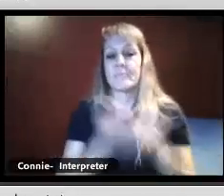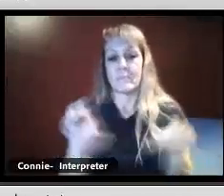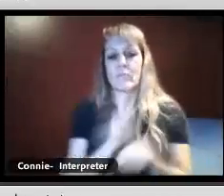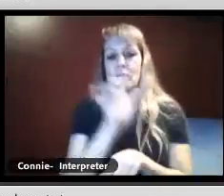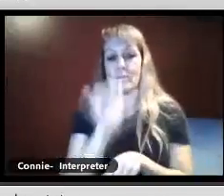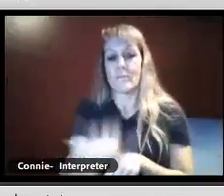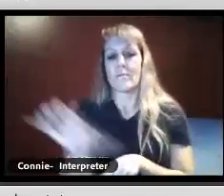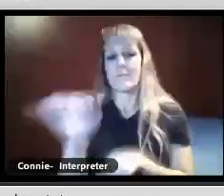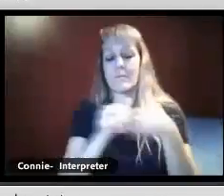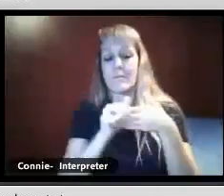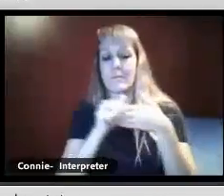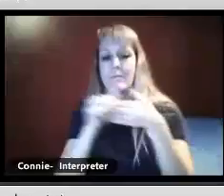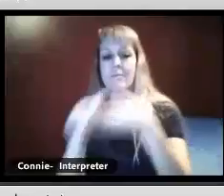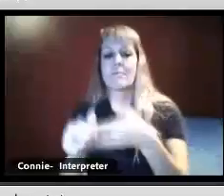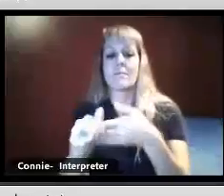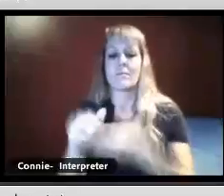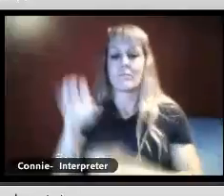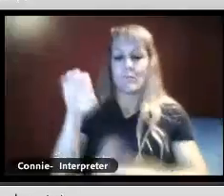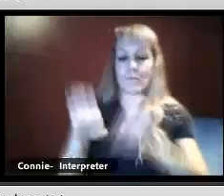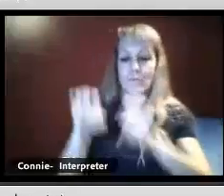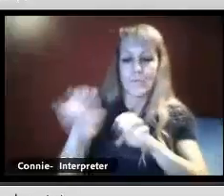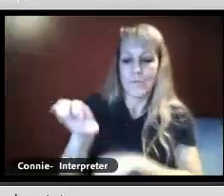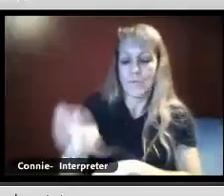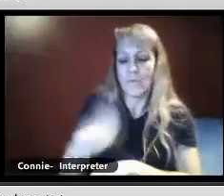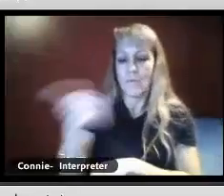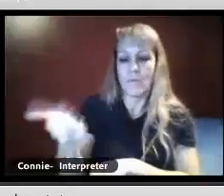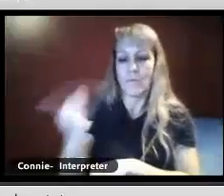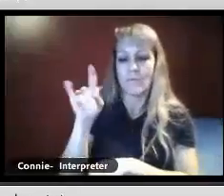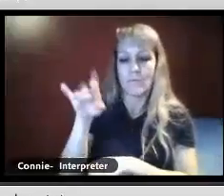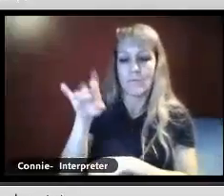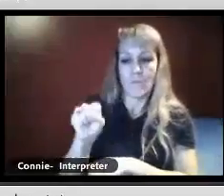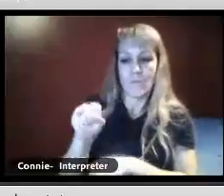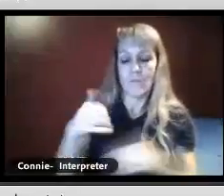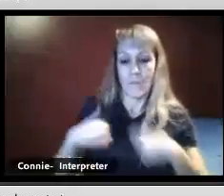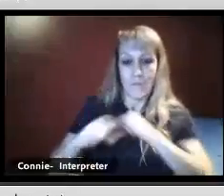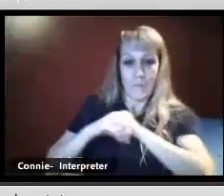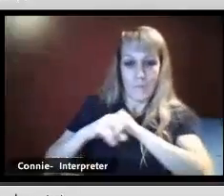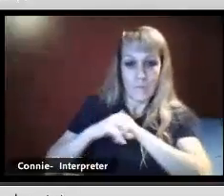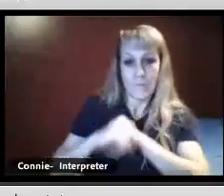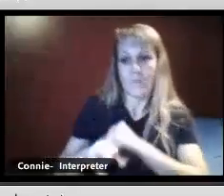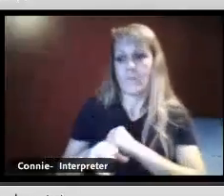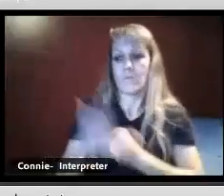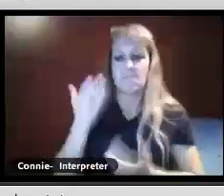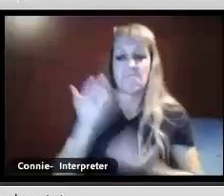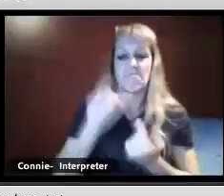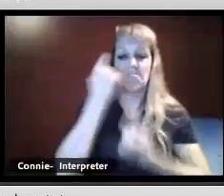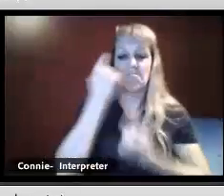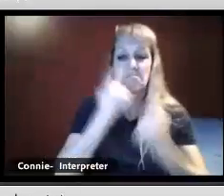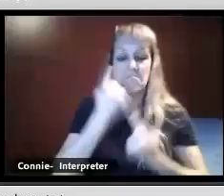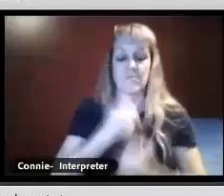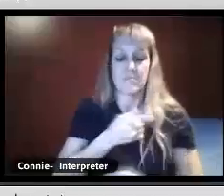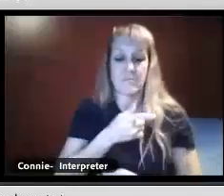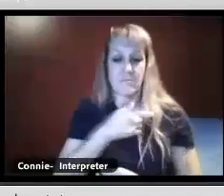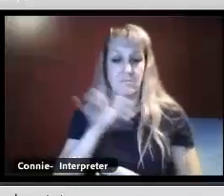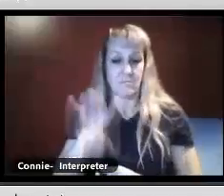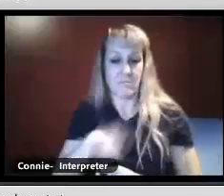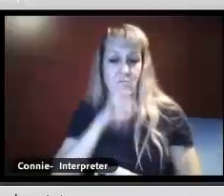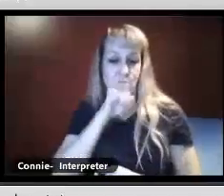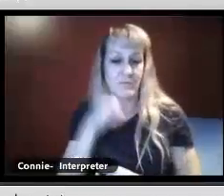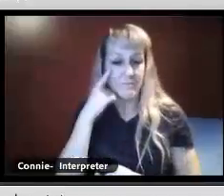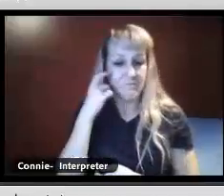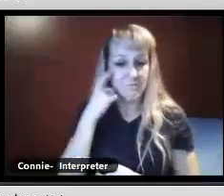a guide for the evaluation of other sites that have advertising and about which you may wonder, well, really, should we be